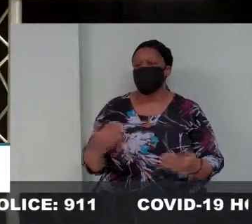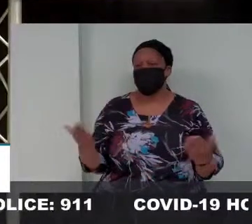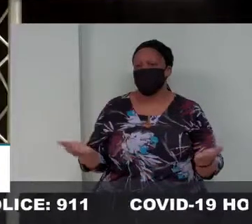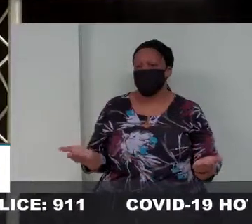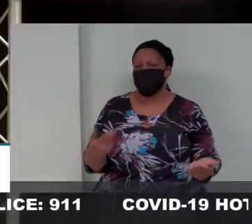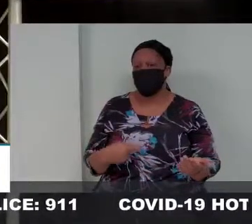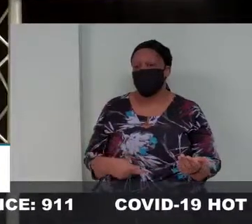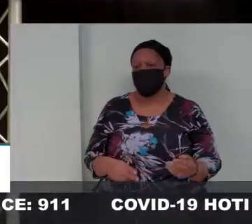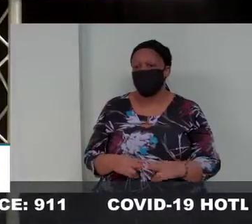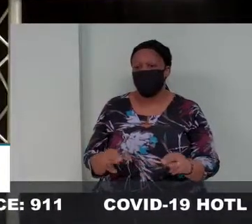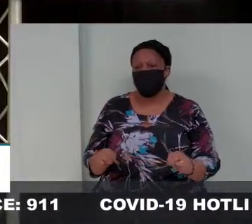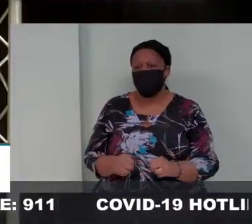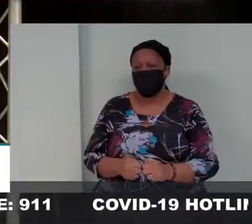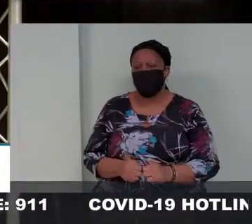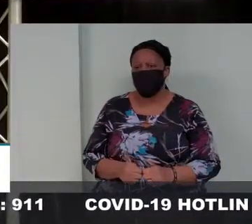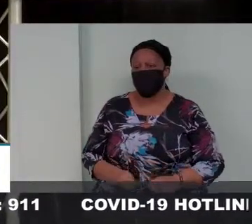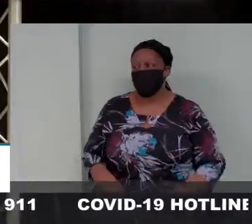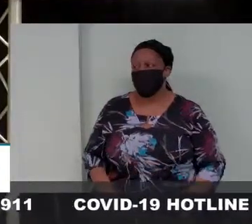ports?